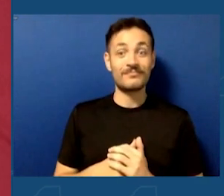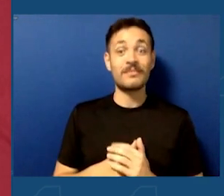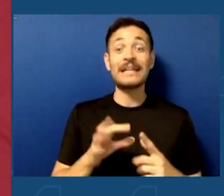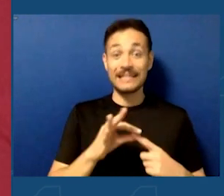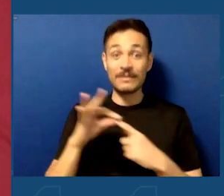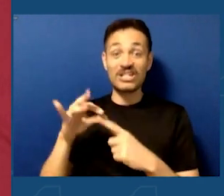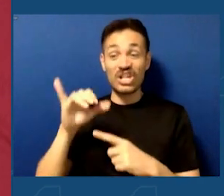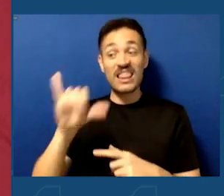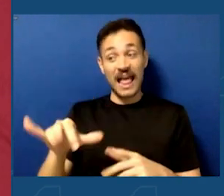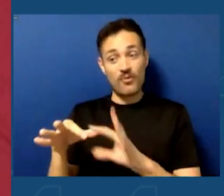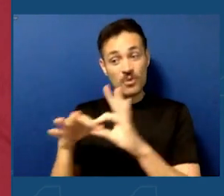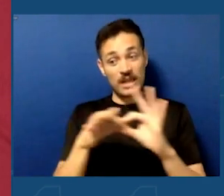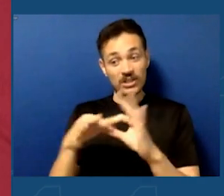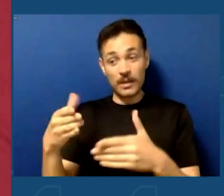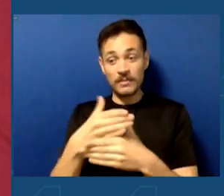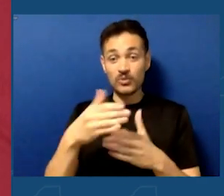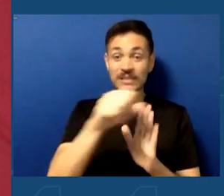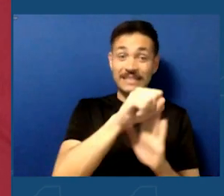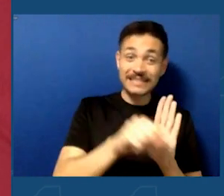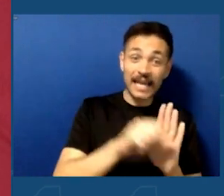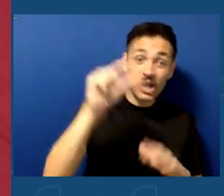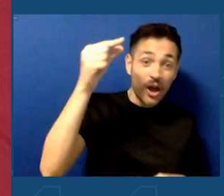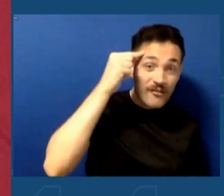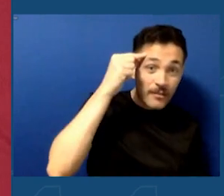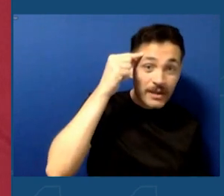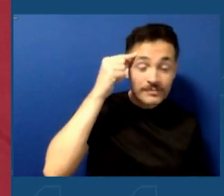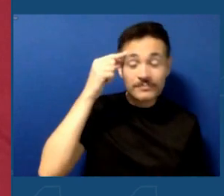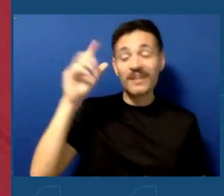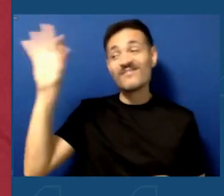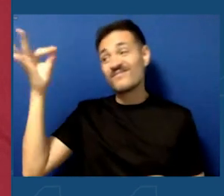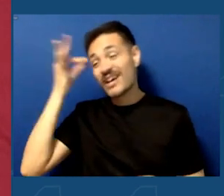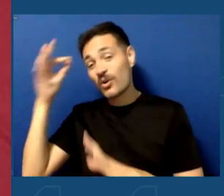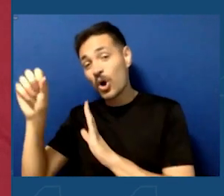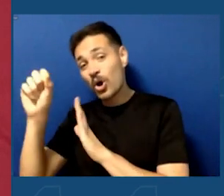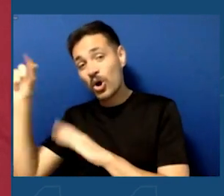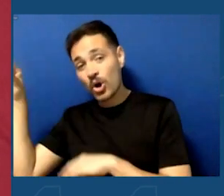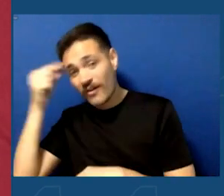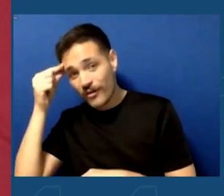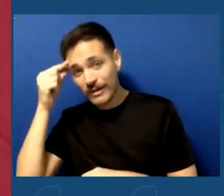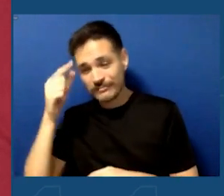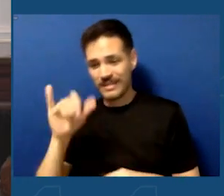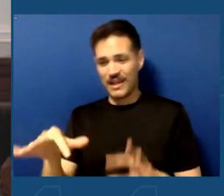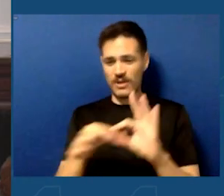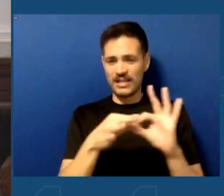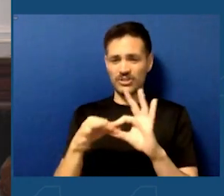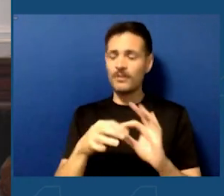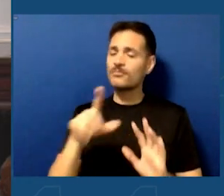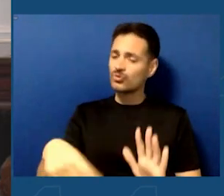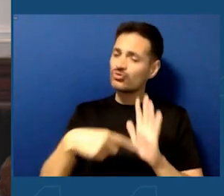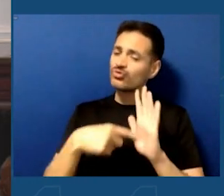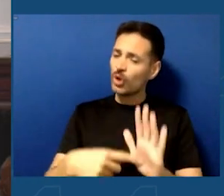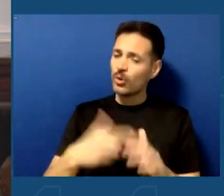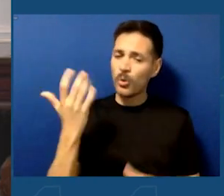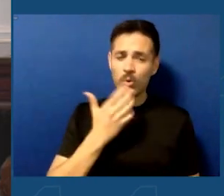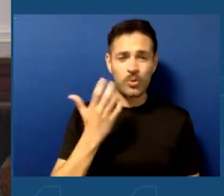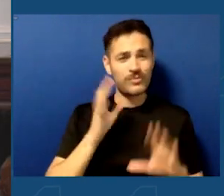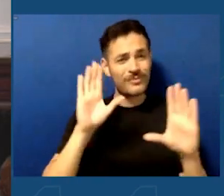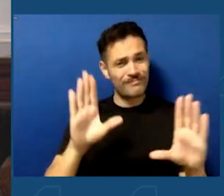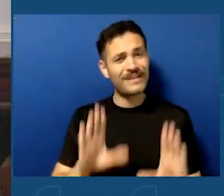the state government. You have shown extraordinary leadership. Thank you very much. And so,